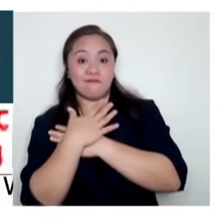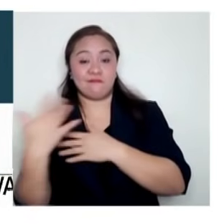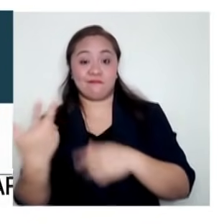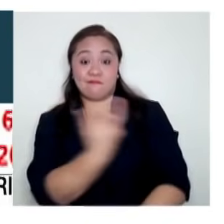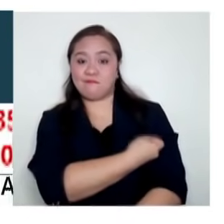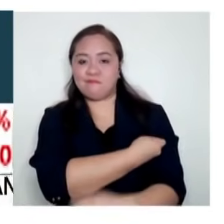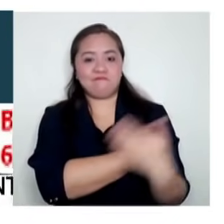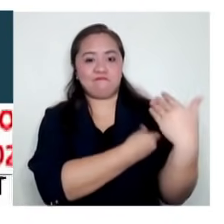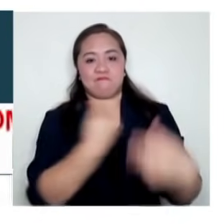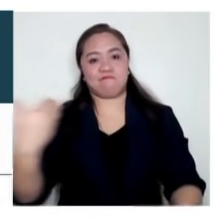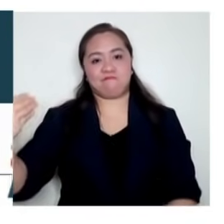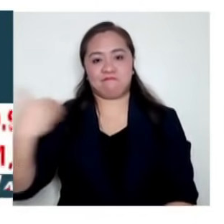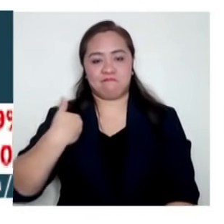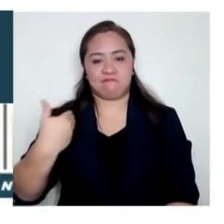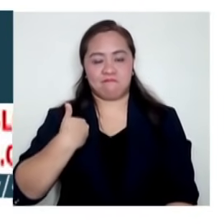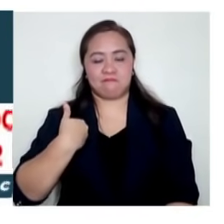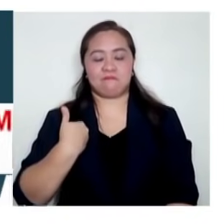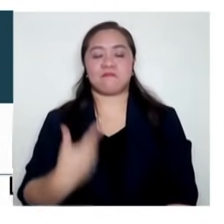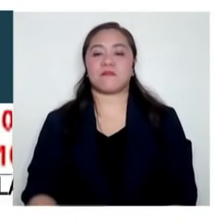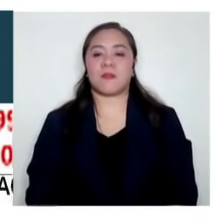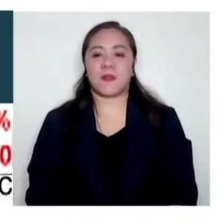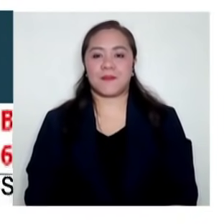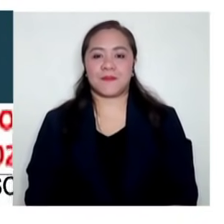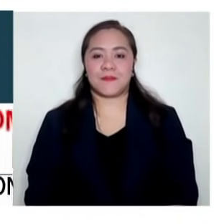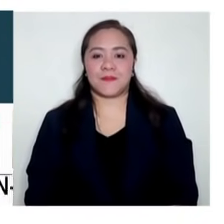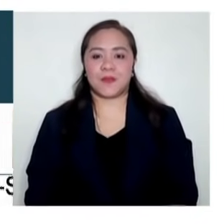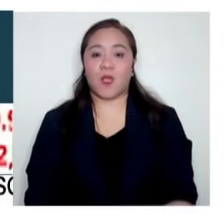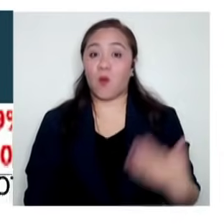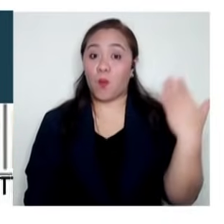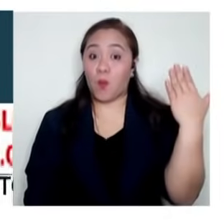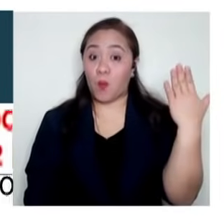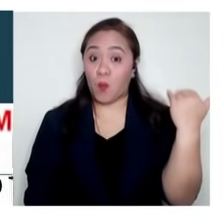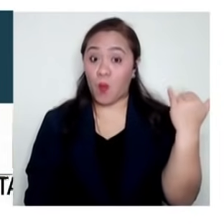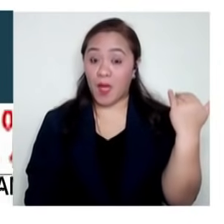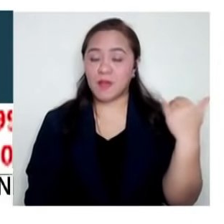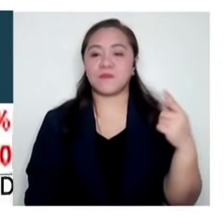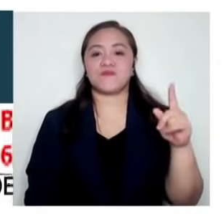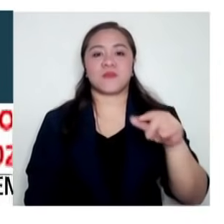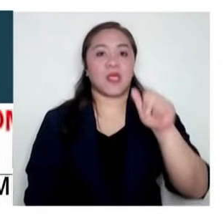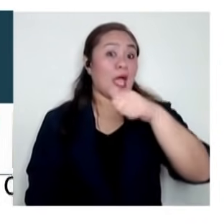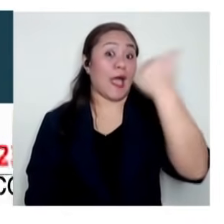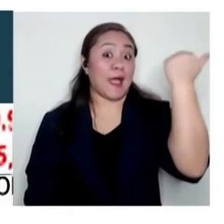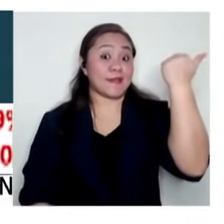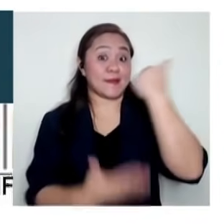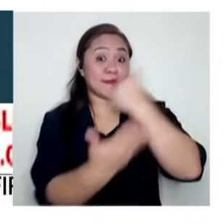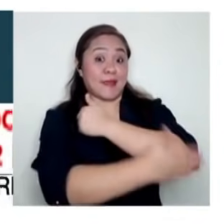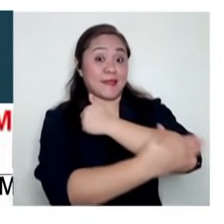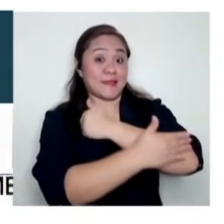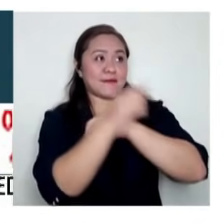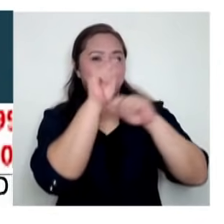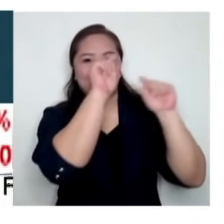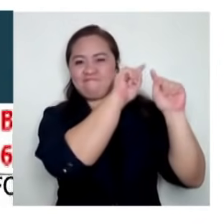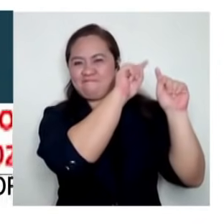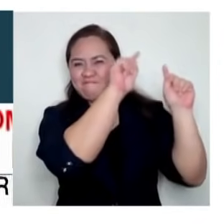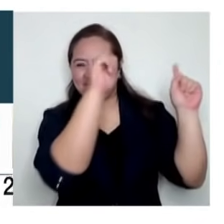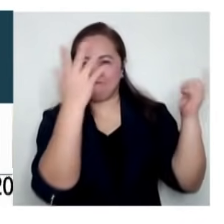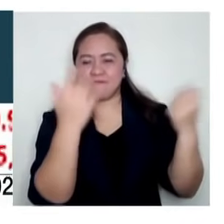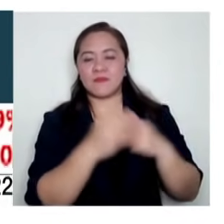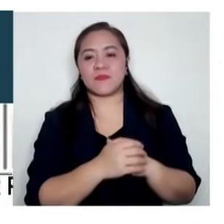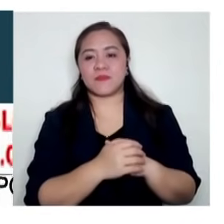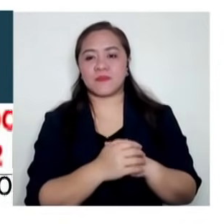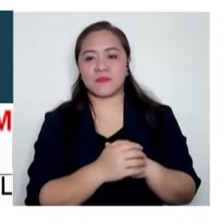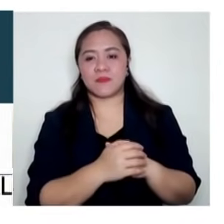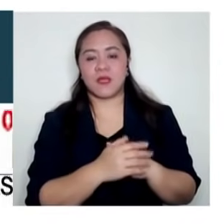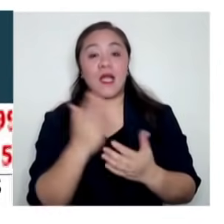right. Because you know what's happening in all the other countries that I mentioned a while ago. And